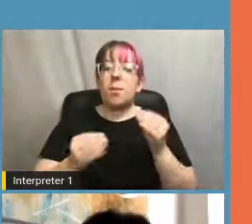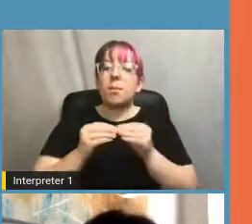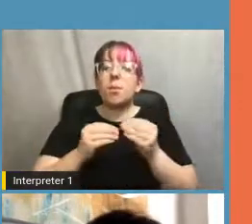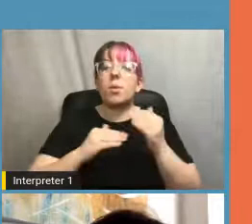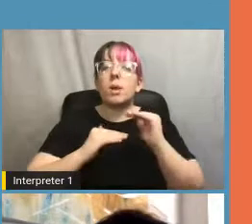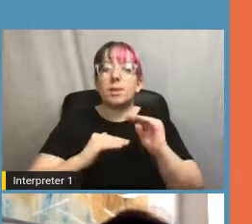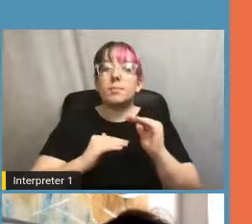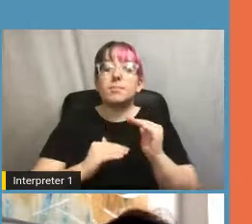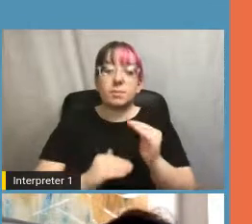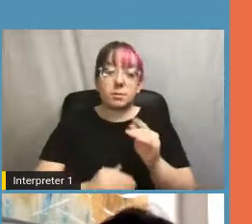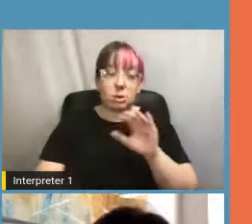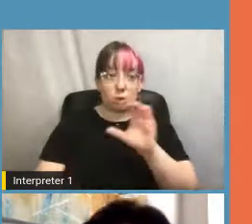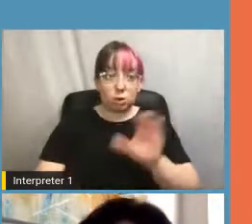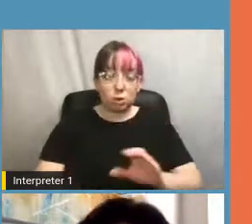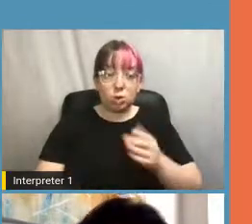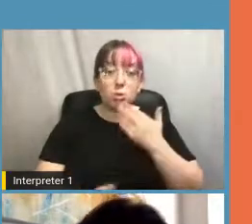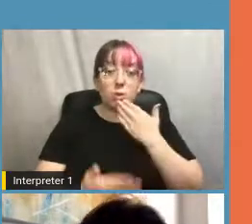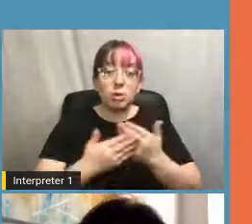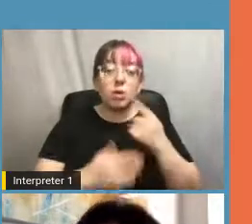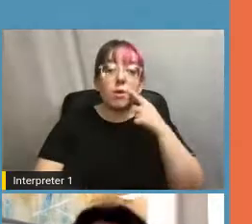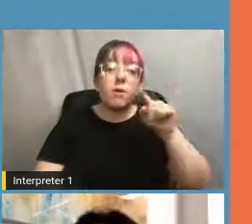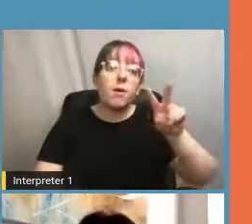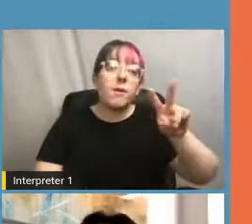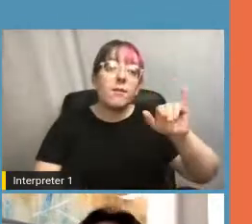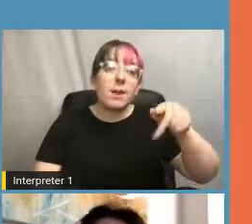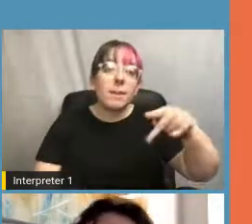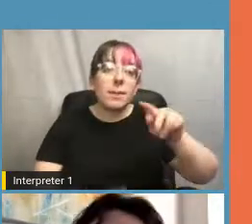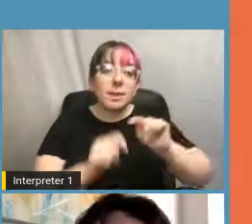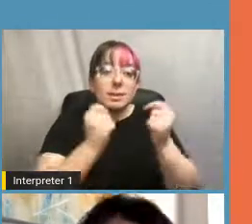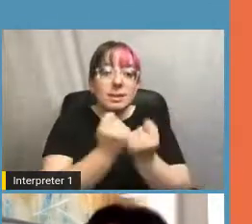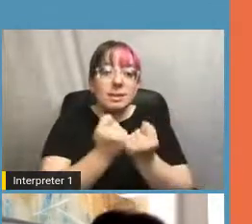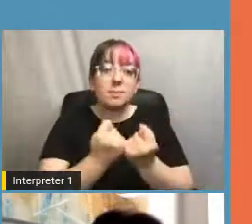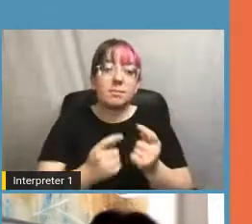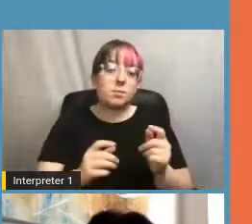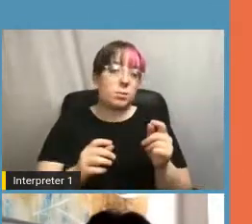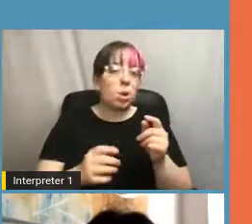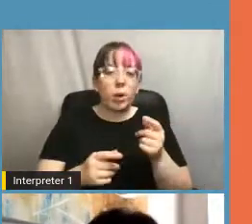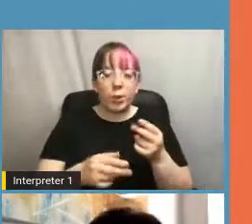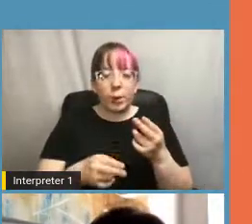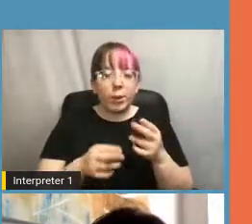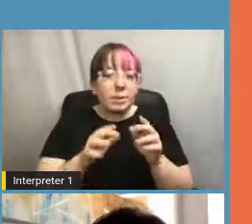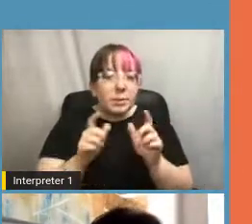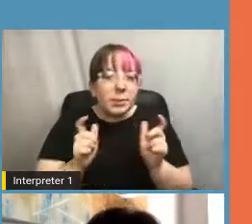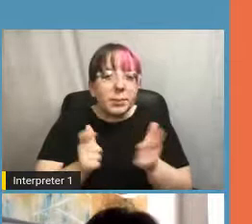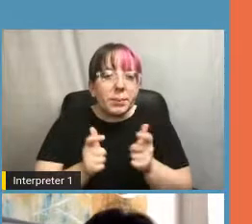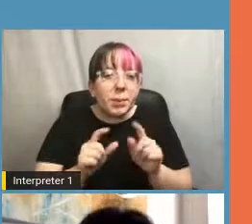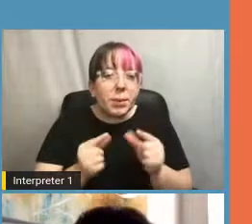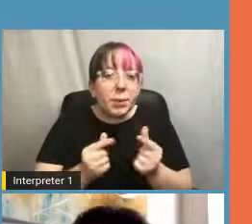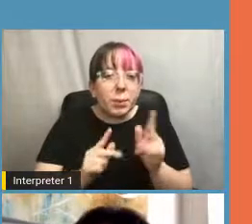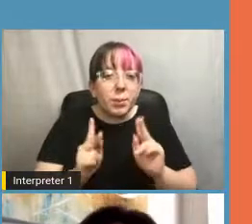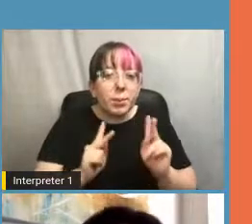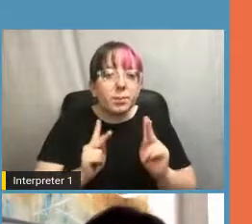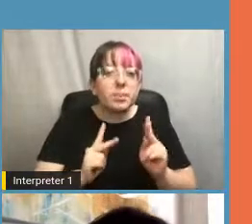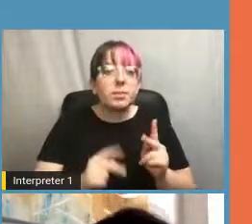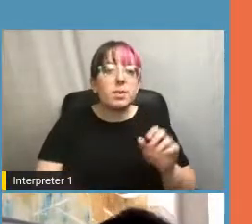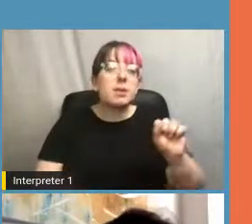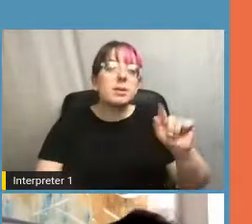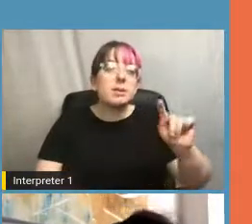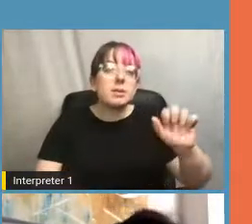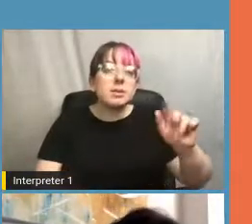when you want to do something with like a VIP team or a group of people. You can take your stakeholders,